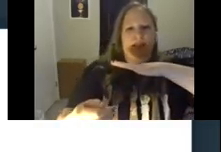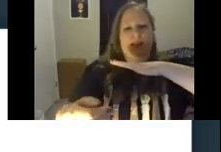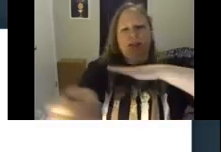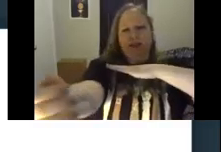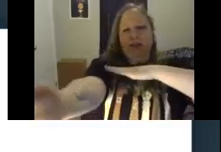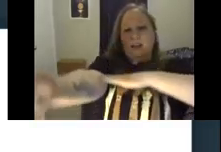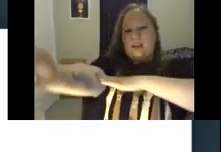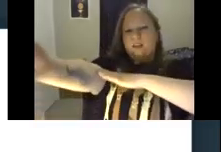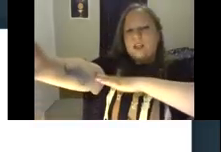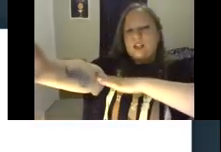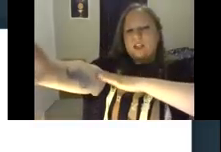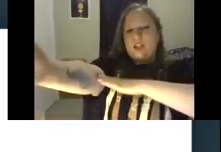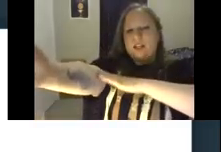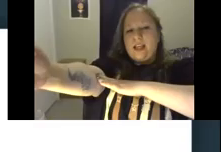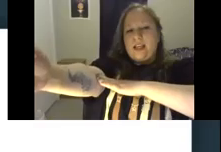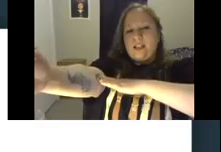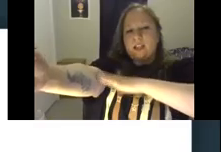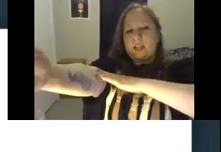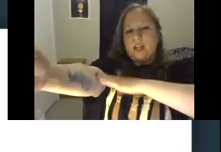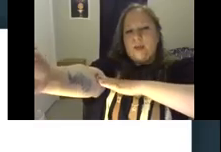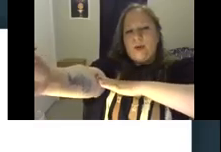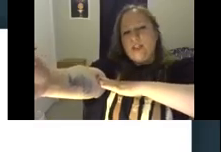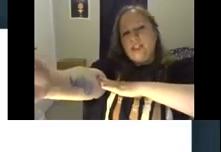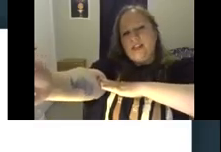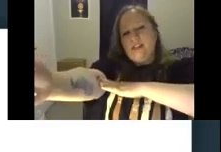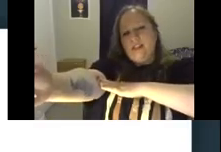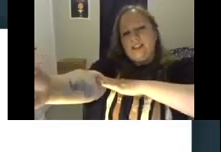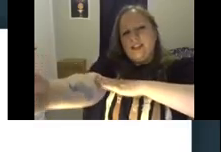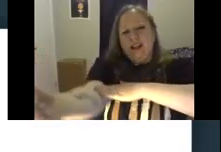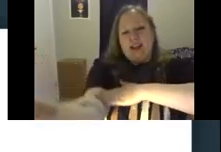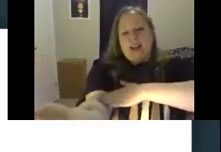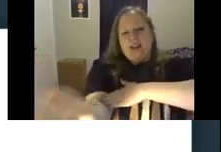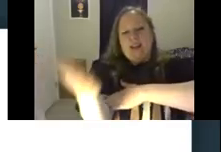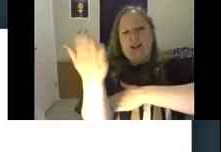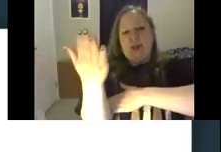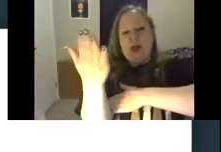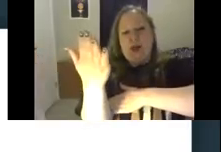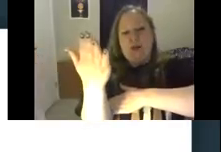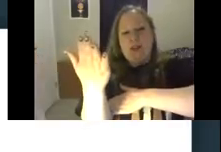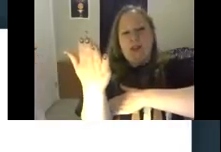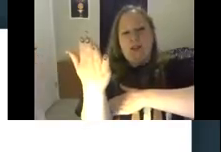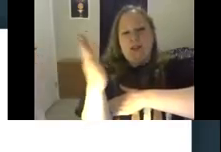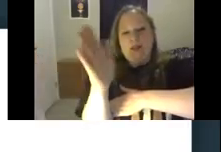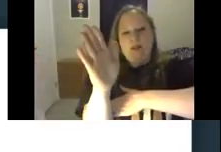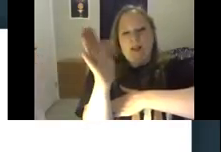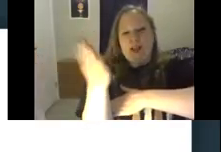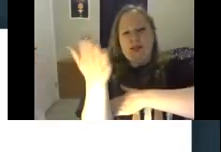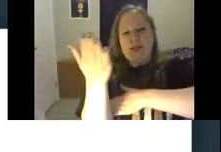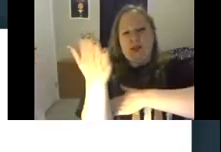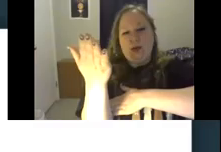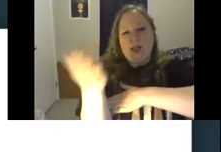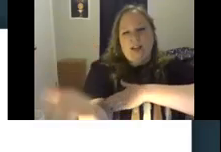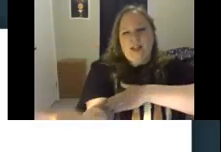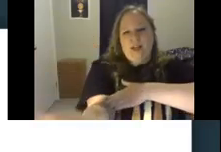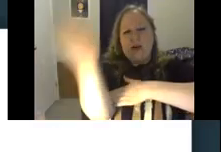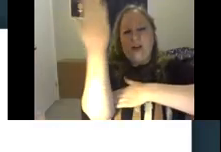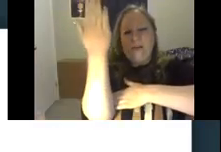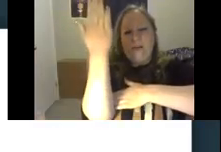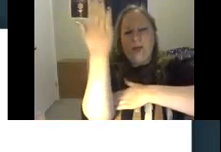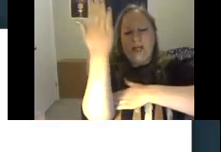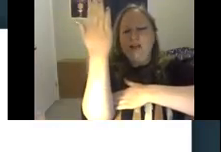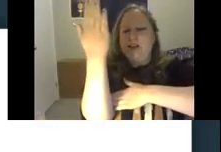and then like you touch your hand to your elbow crease and your palm like forward and